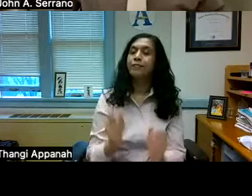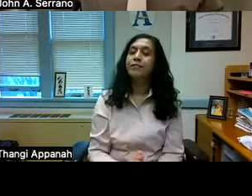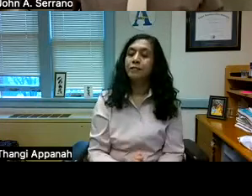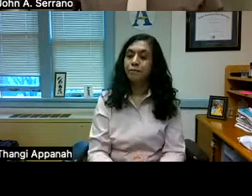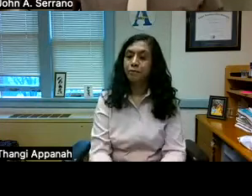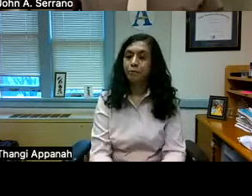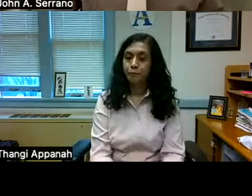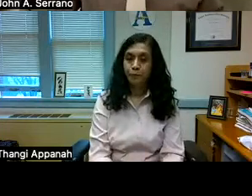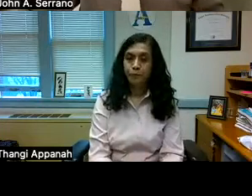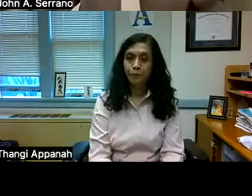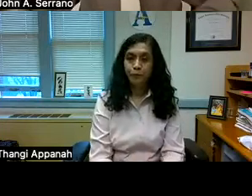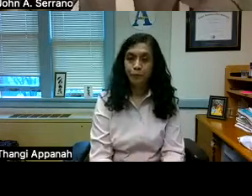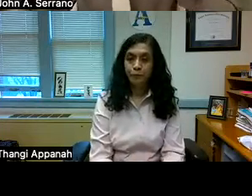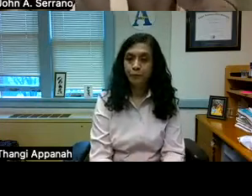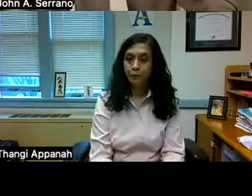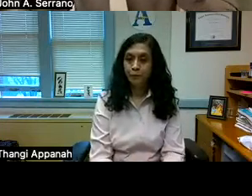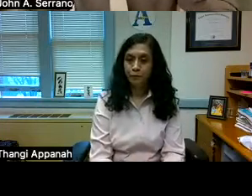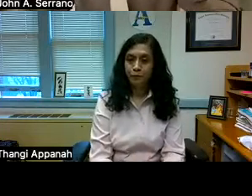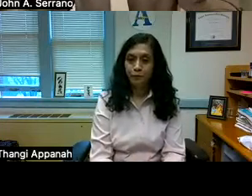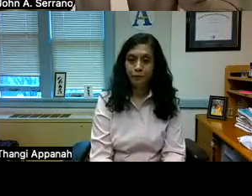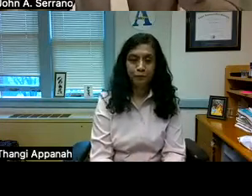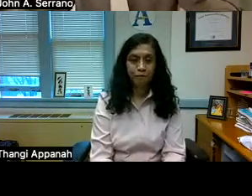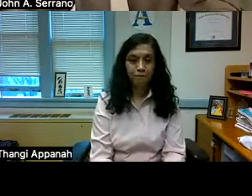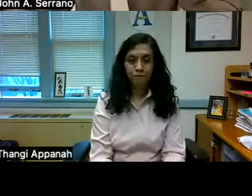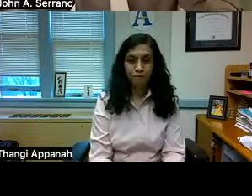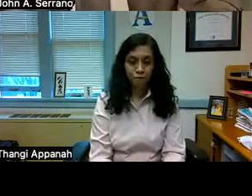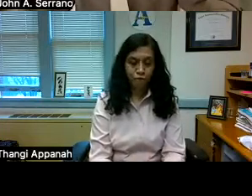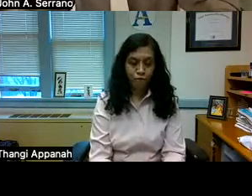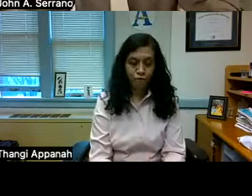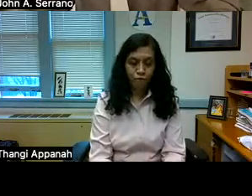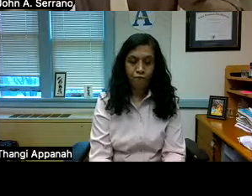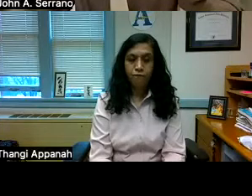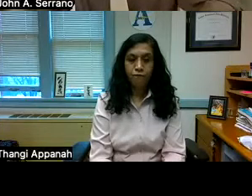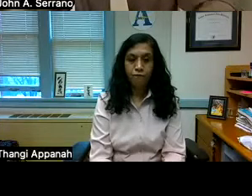learning. There are some objectives today.